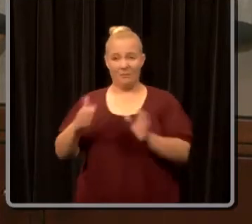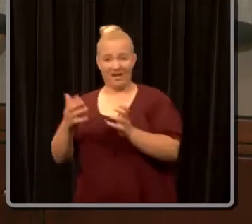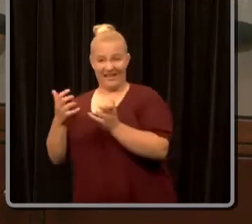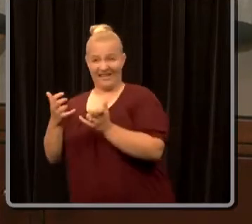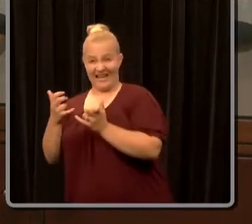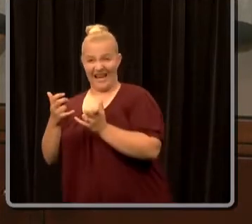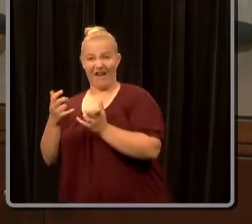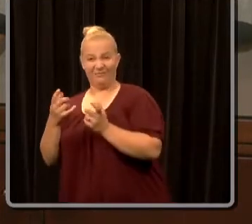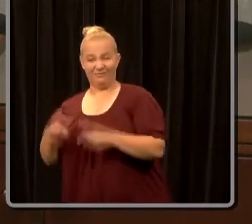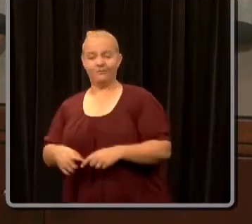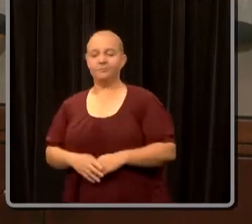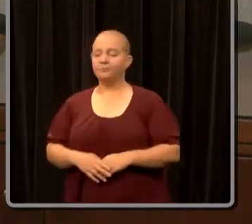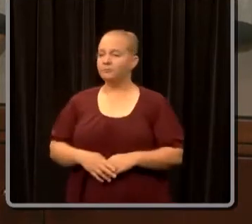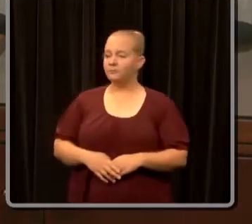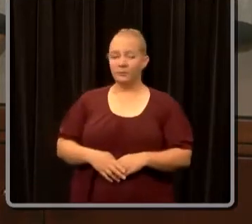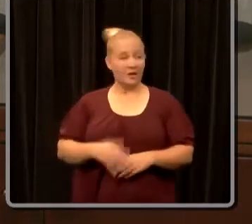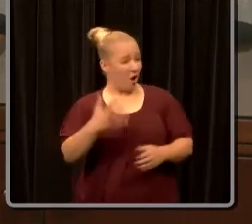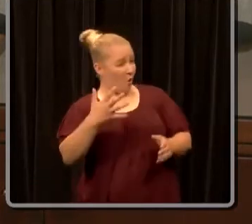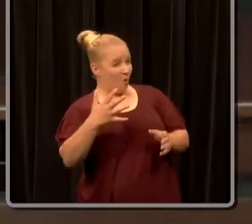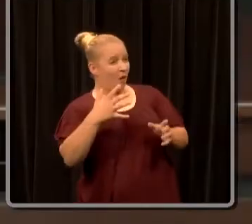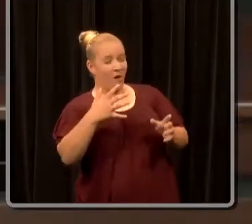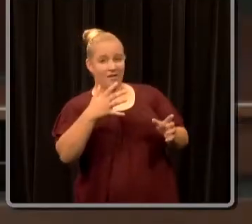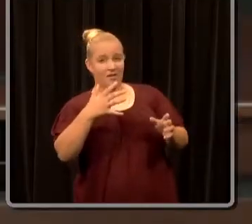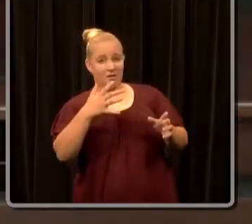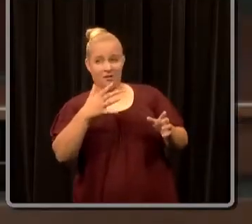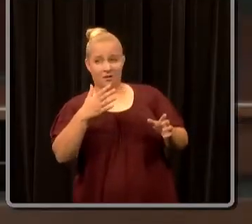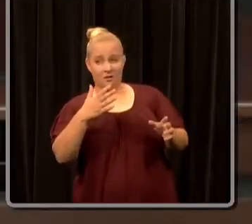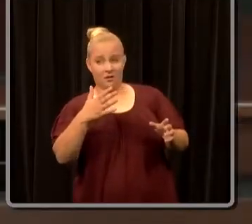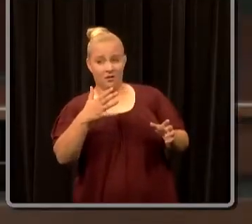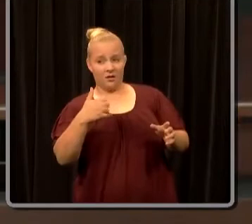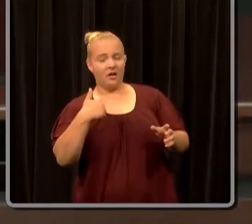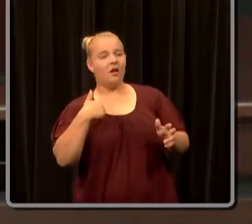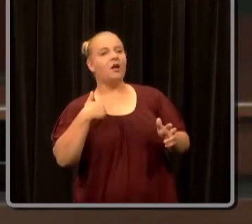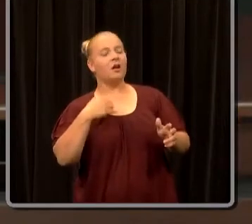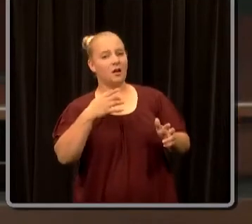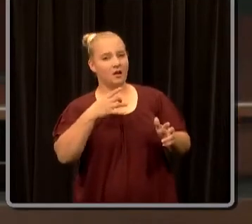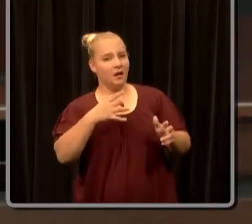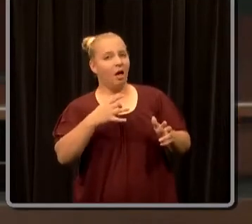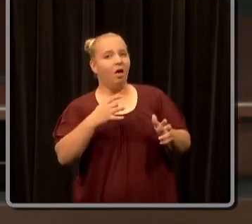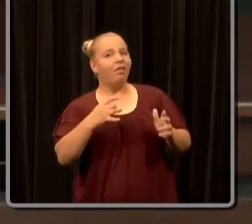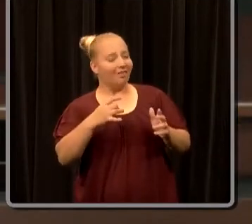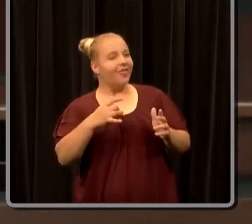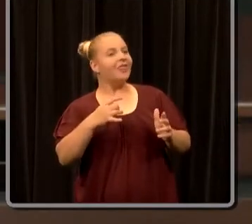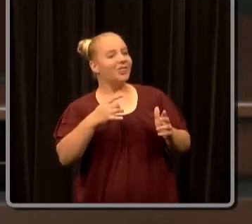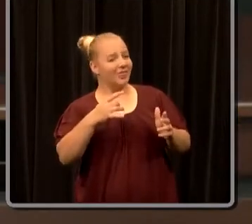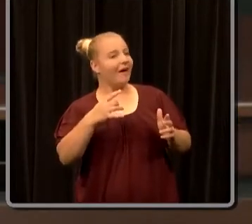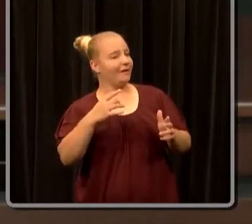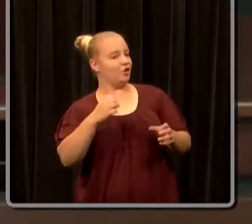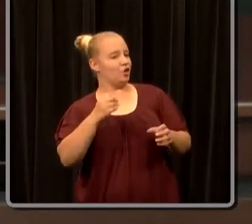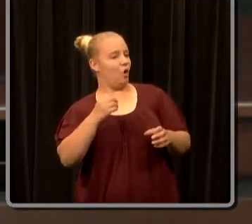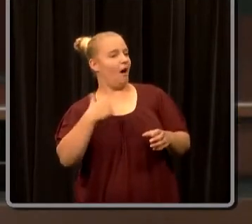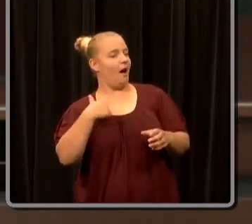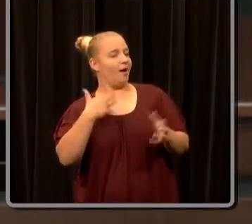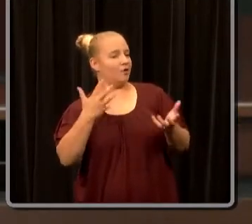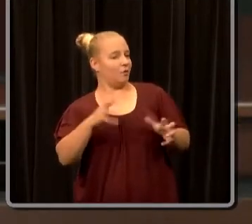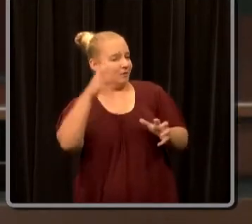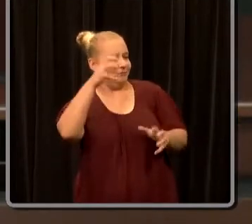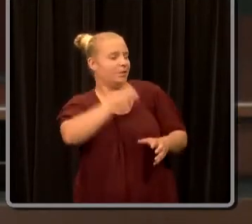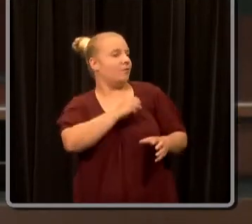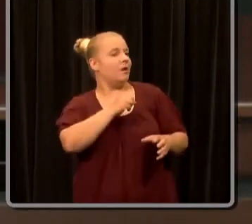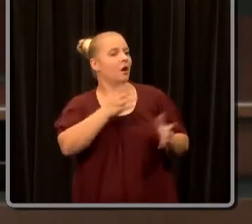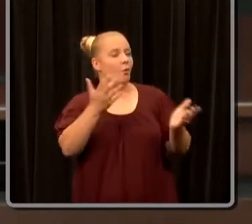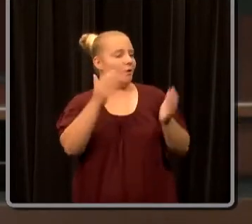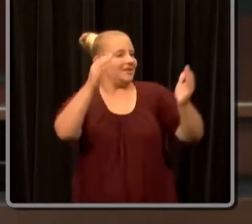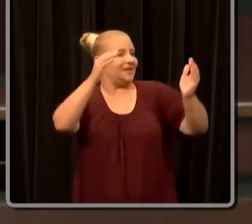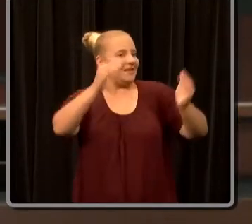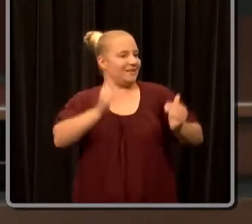protocol. What was our projected, I like it, so I'm gonna vote for it, but so I'm gonna assume, what's our